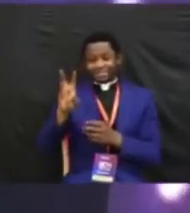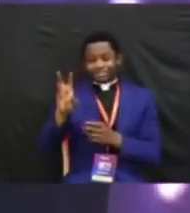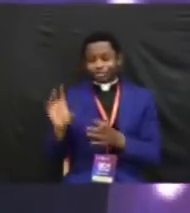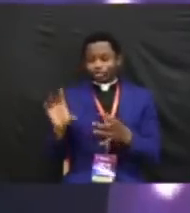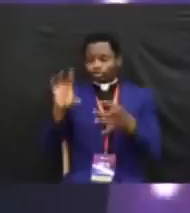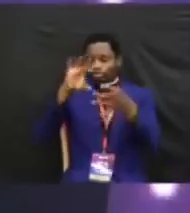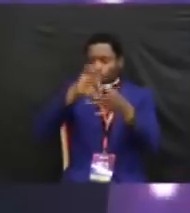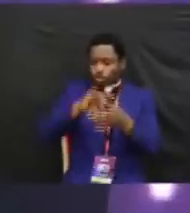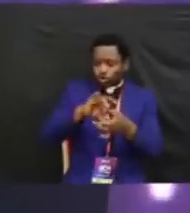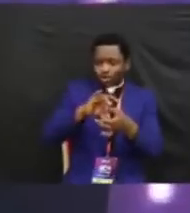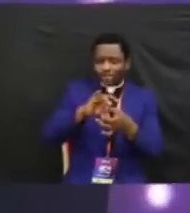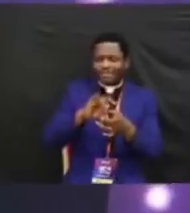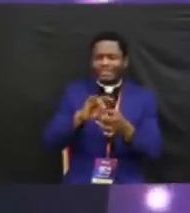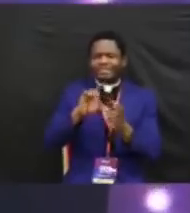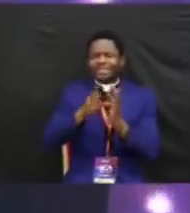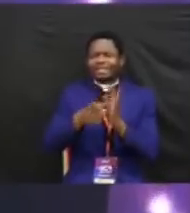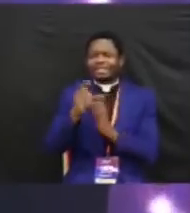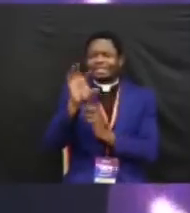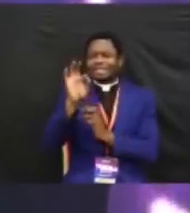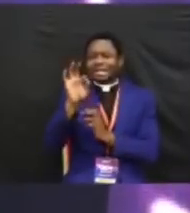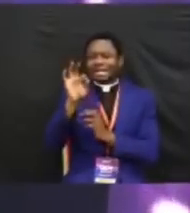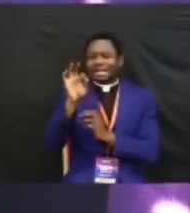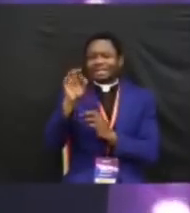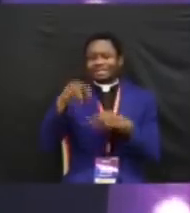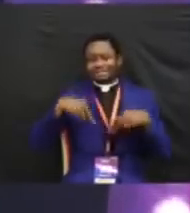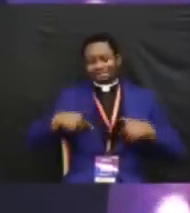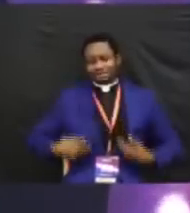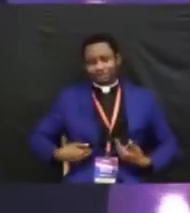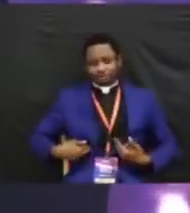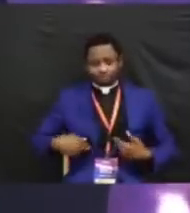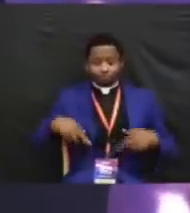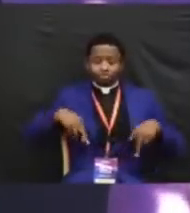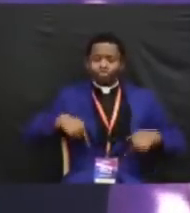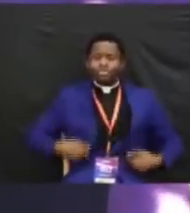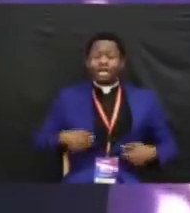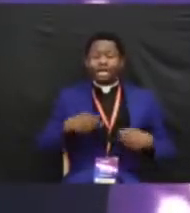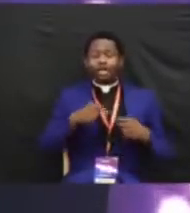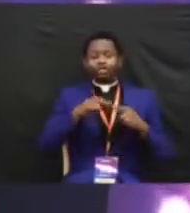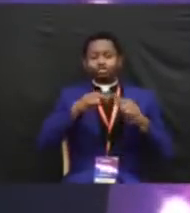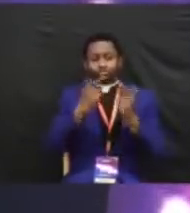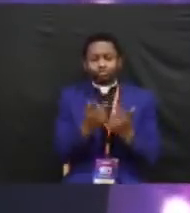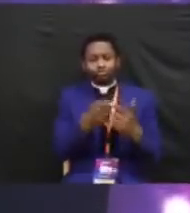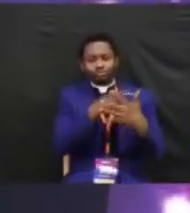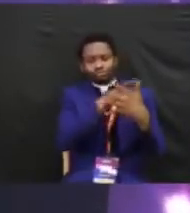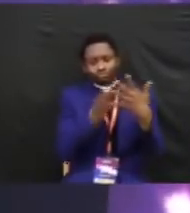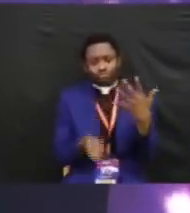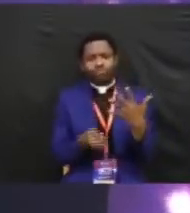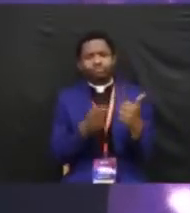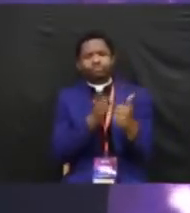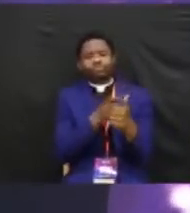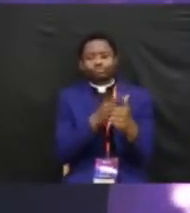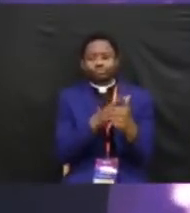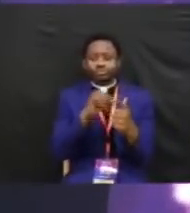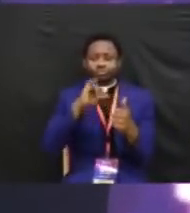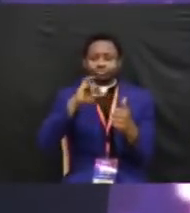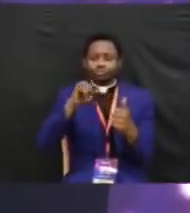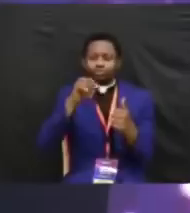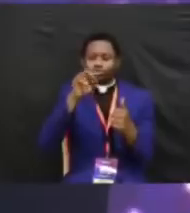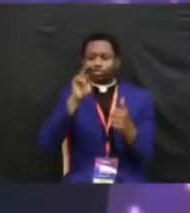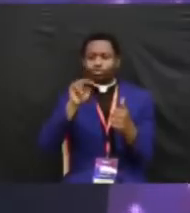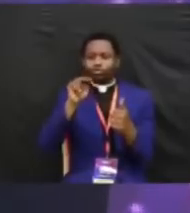during the reporting year. They retired as follows. Joseph Akunu, he